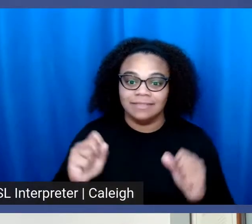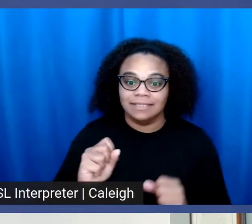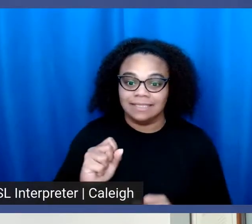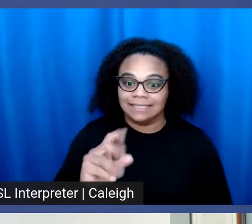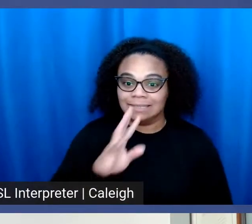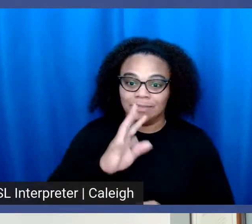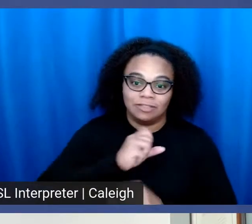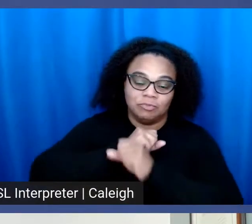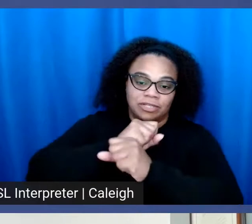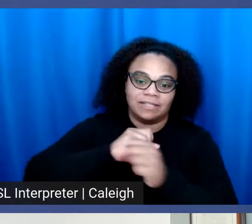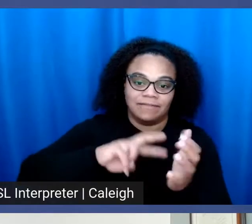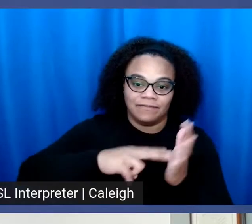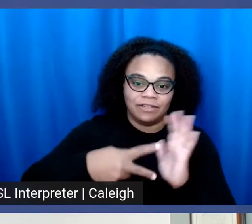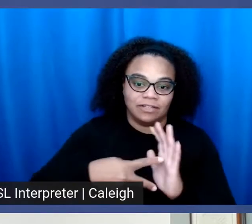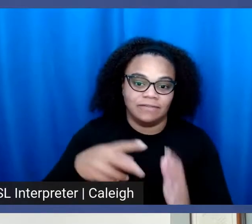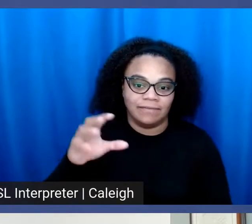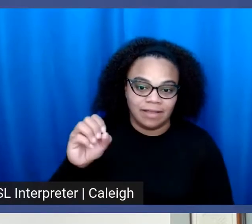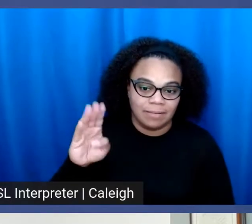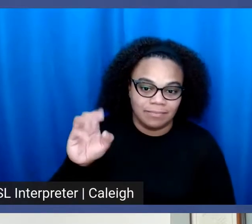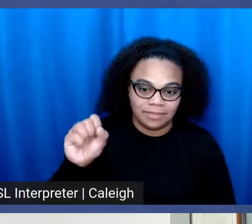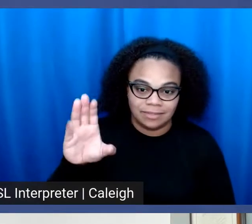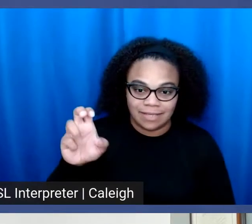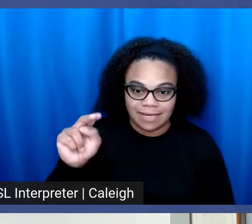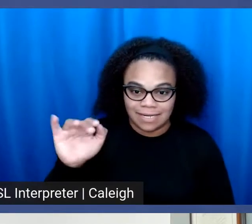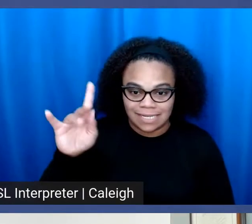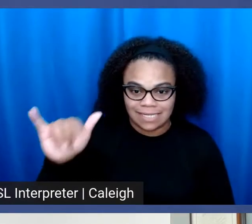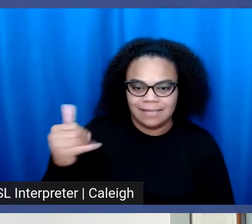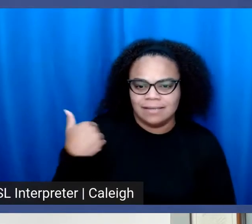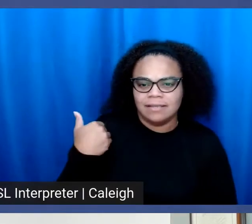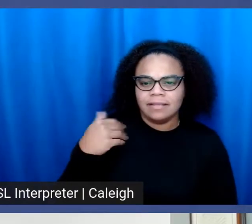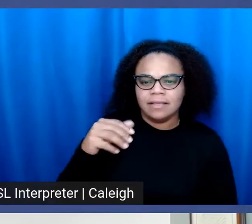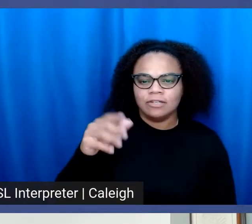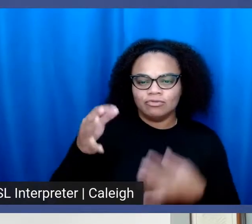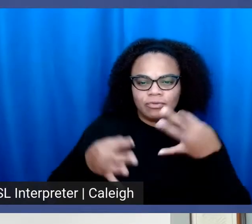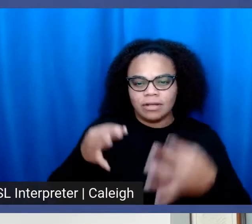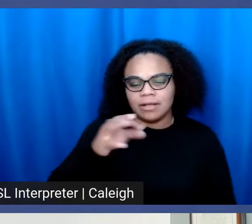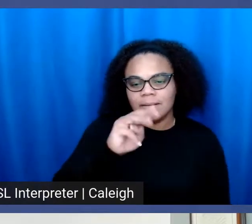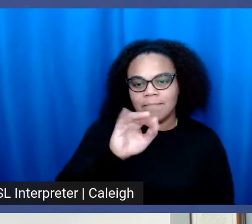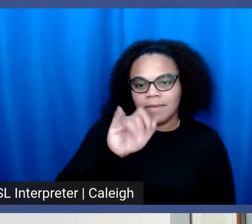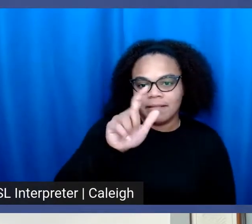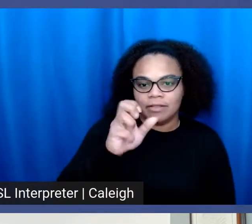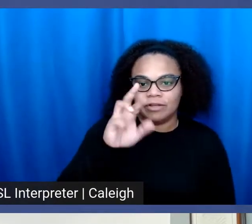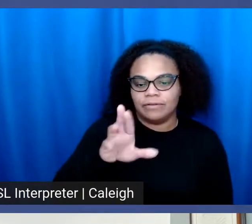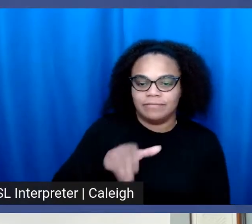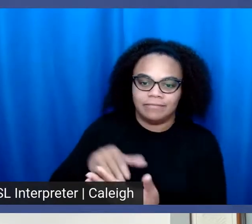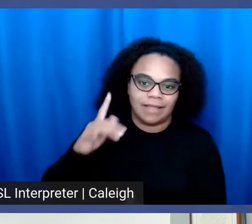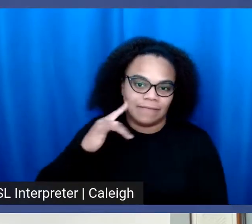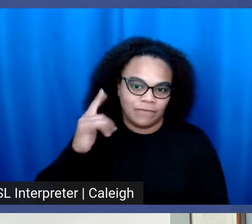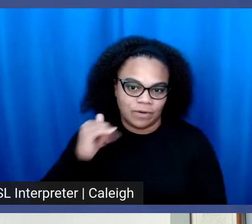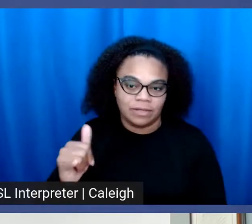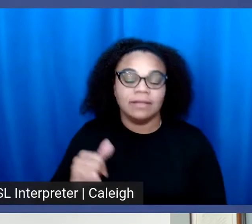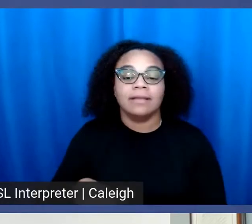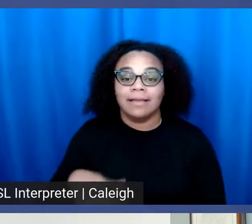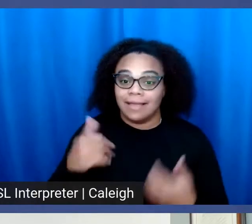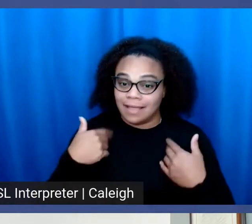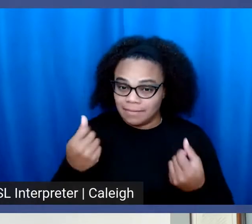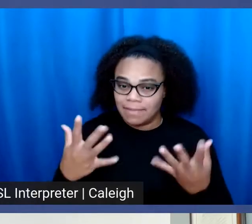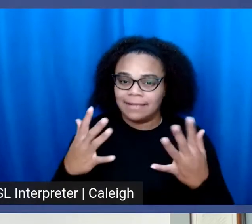obscenity in Miller v. California, had all kinds of stumbling blocks, and many of them involved speech